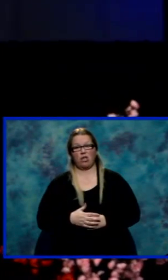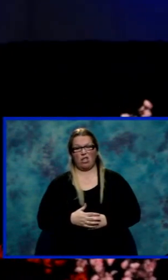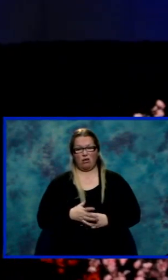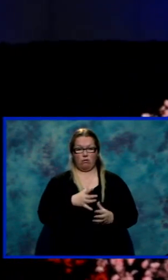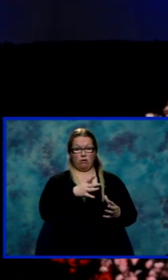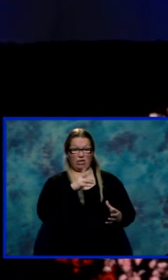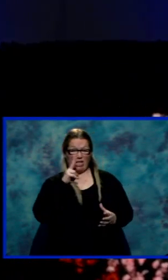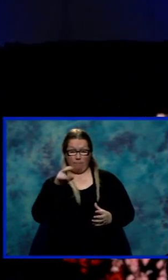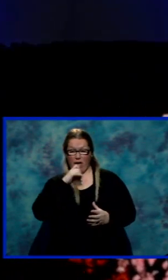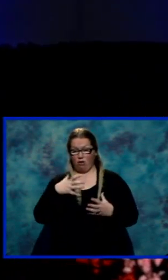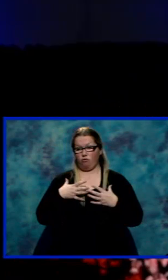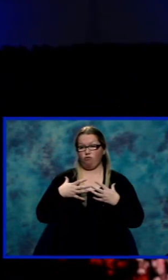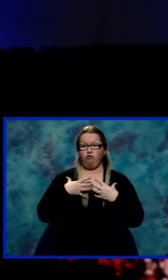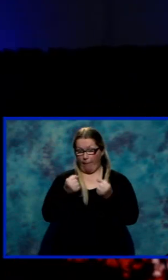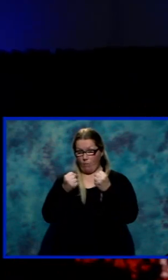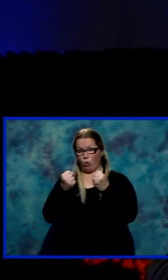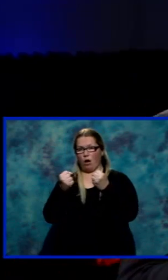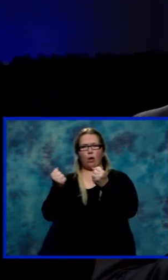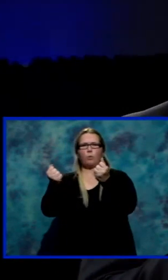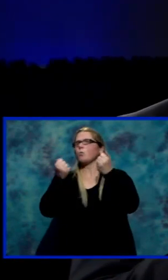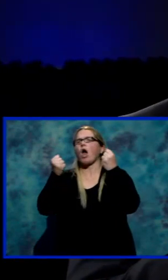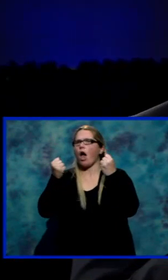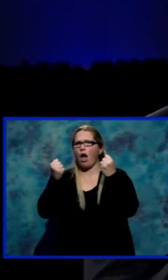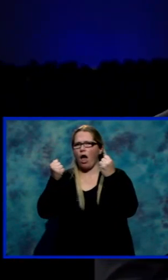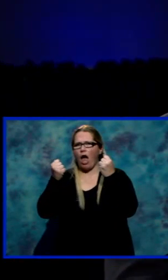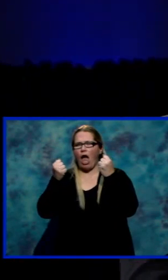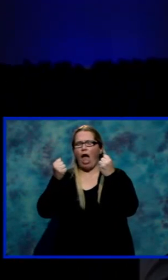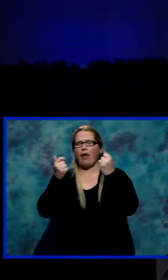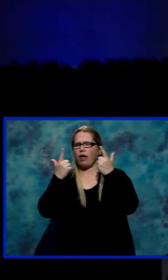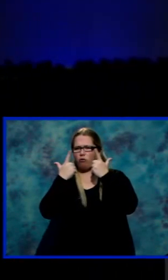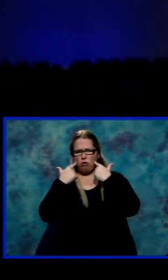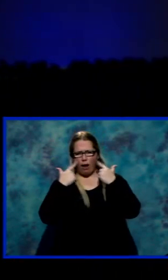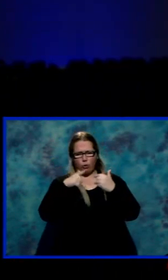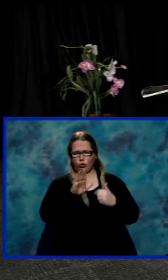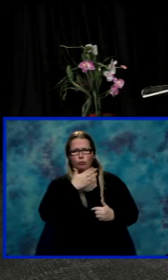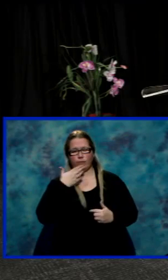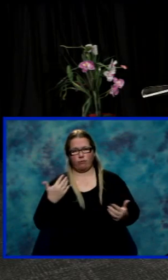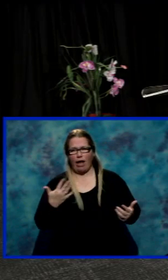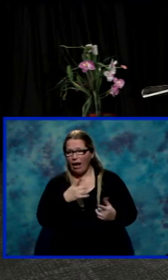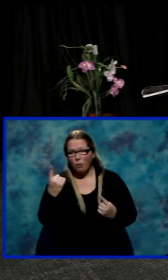you, kiss you, and then cry because of your beauty?